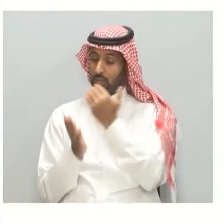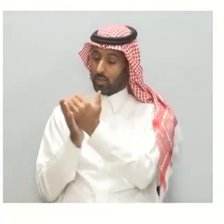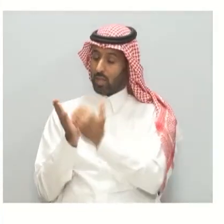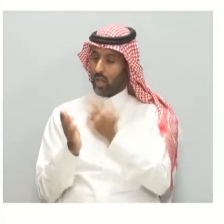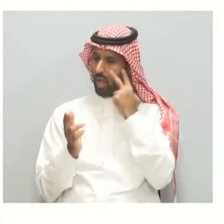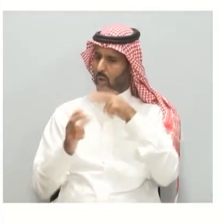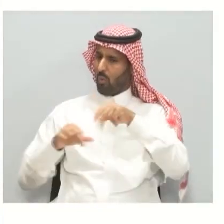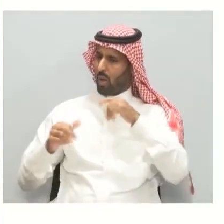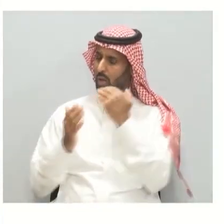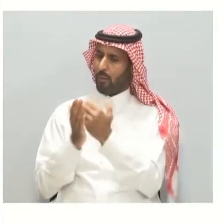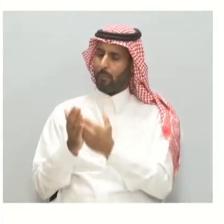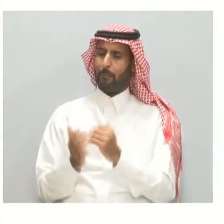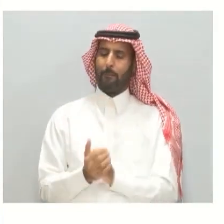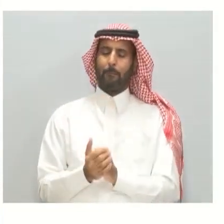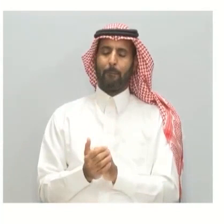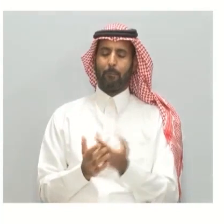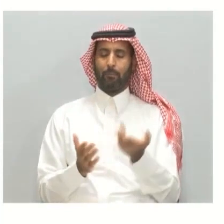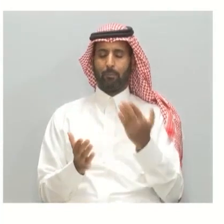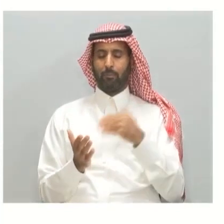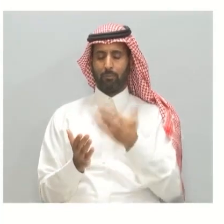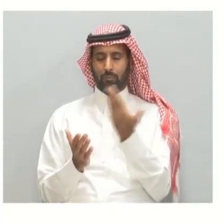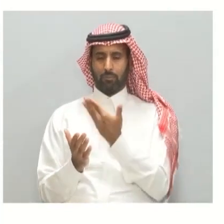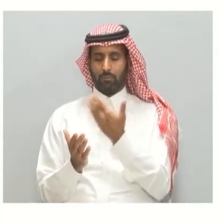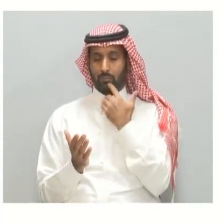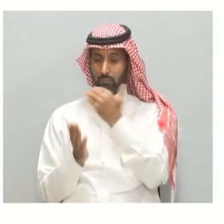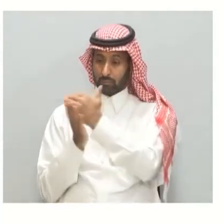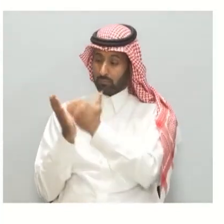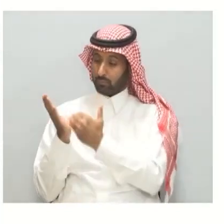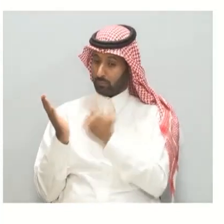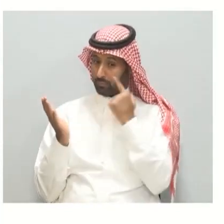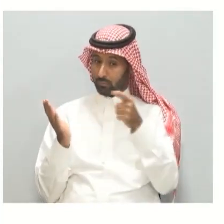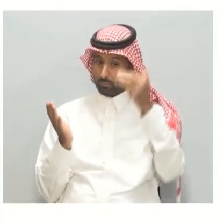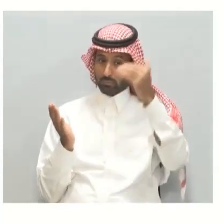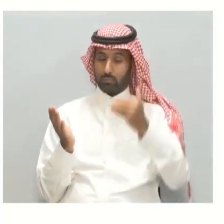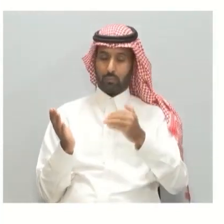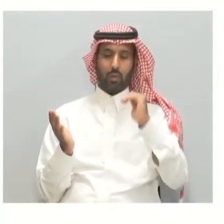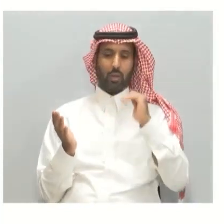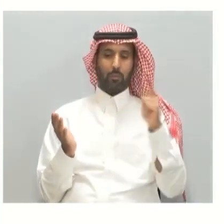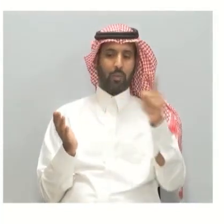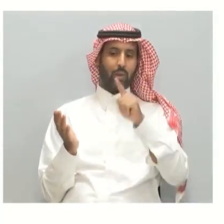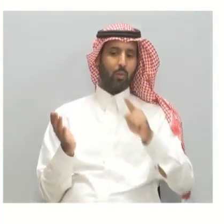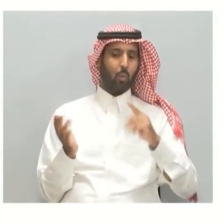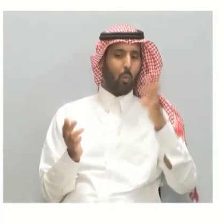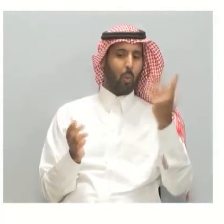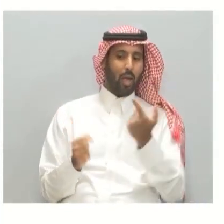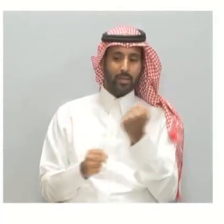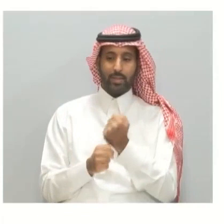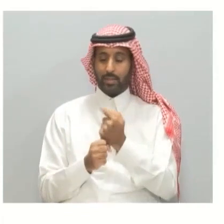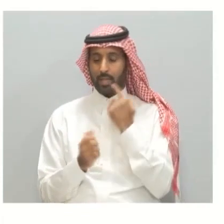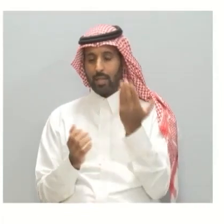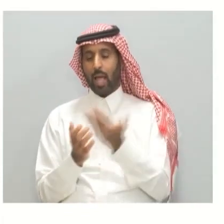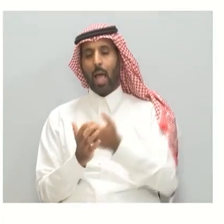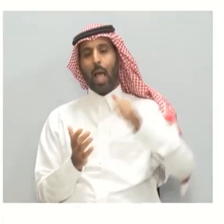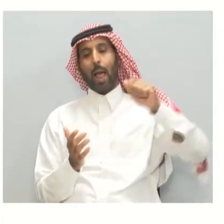find out the following. Read the essay, we'll be reading the essay and be answering these questions. What does an arborist